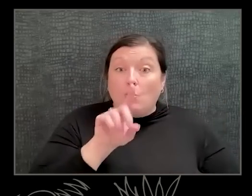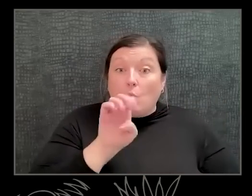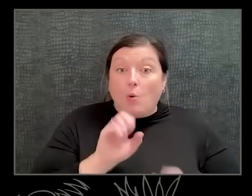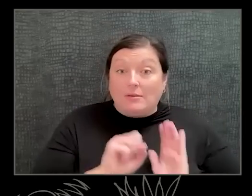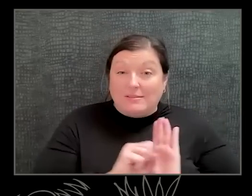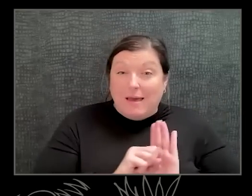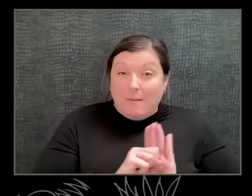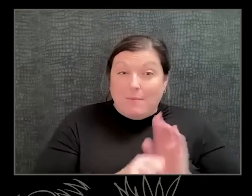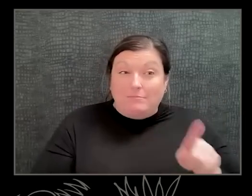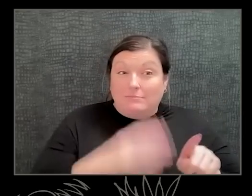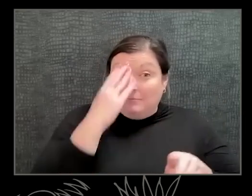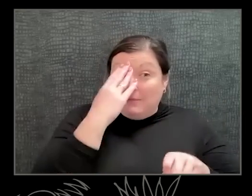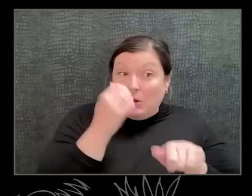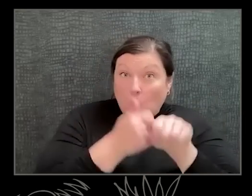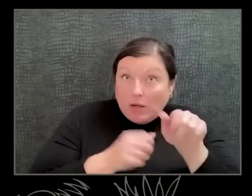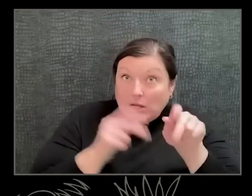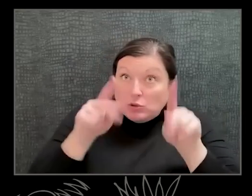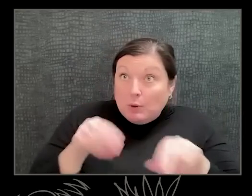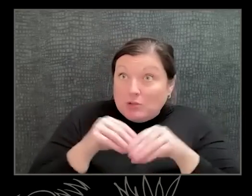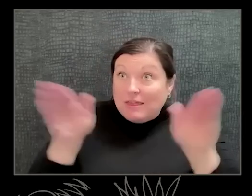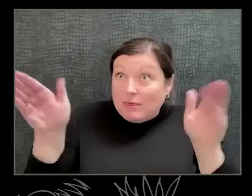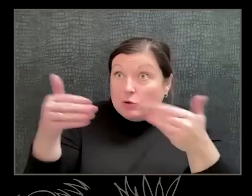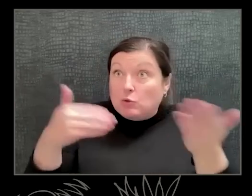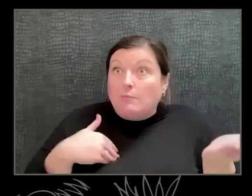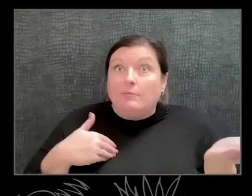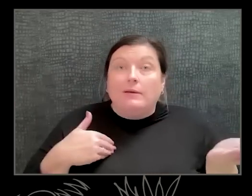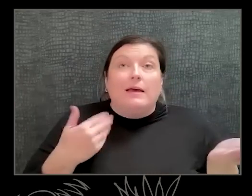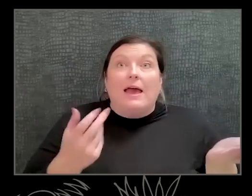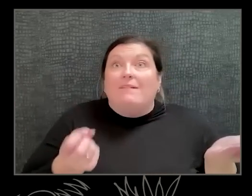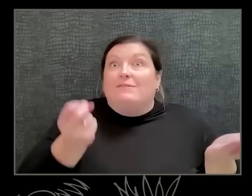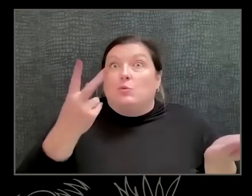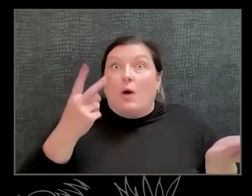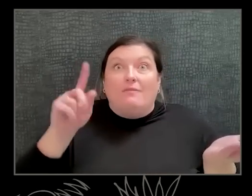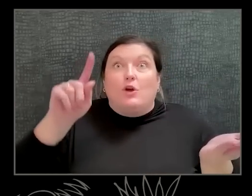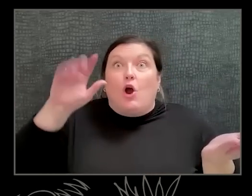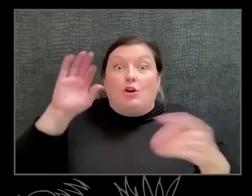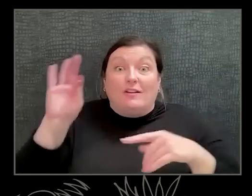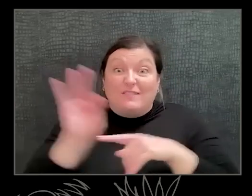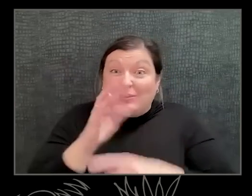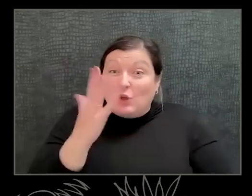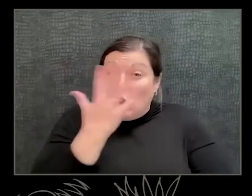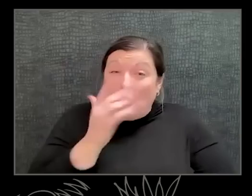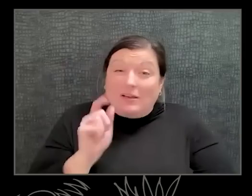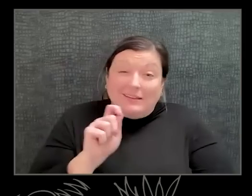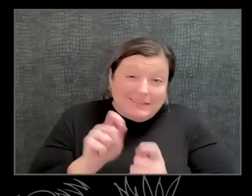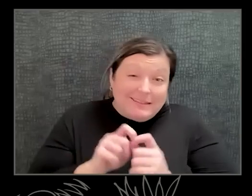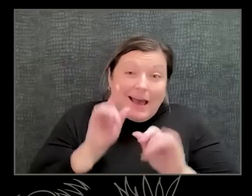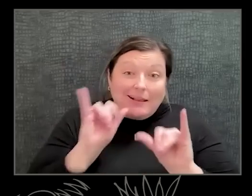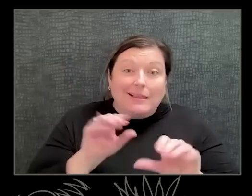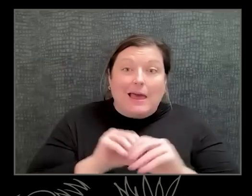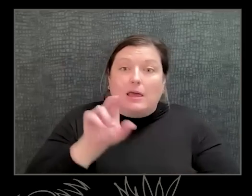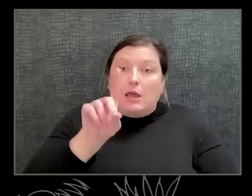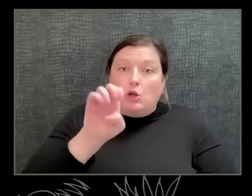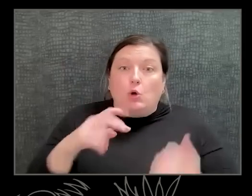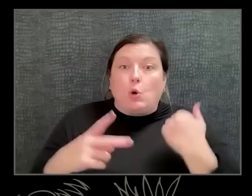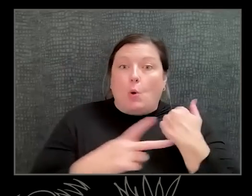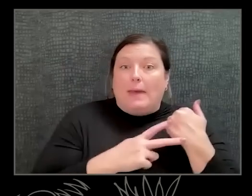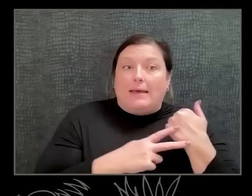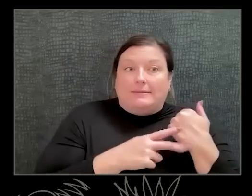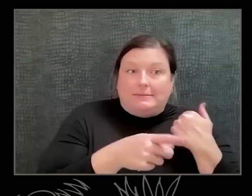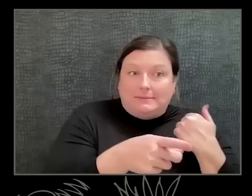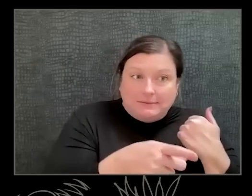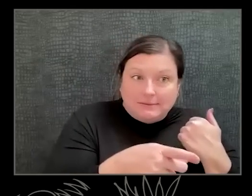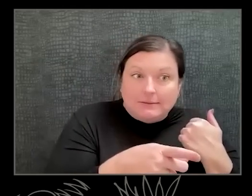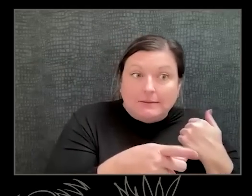I know every single person in this room has dozens, if not hundreds, of functions that look exactly like this in your code base. But it